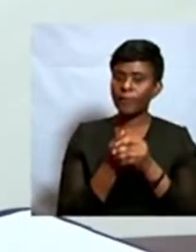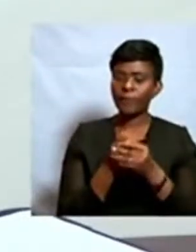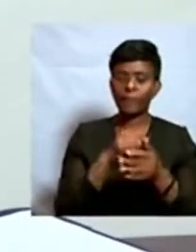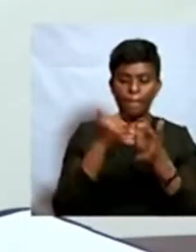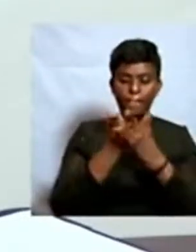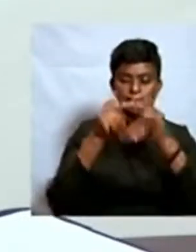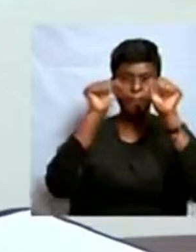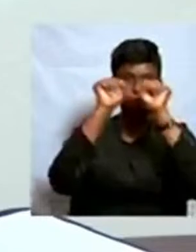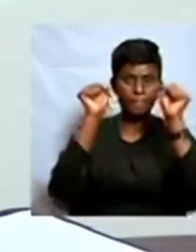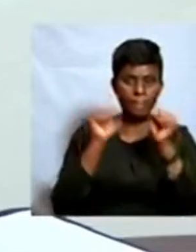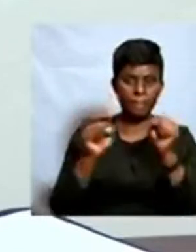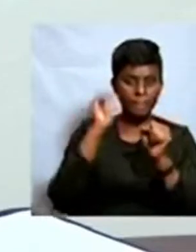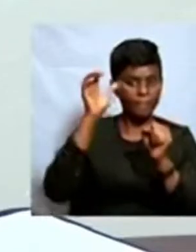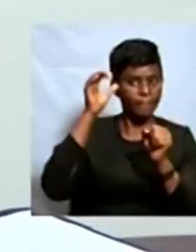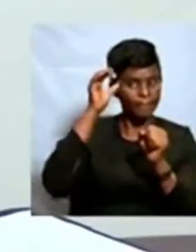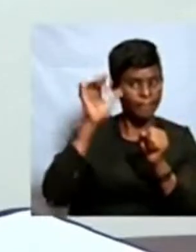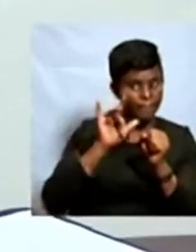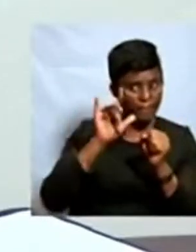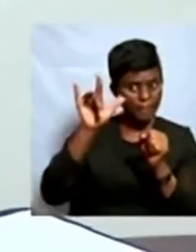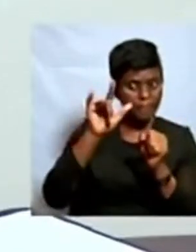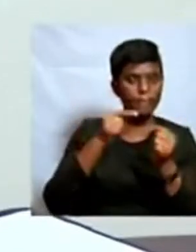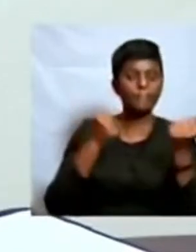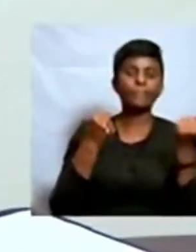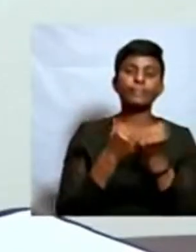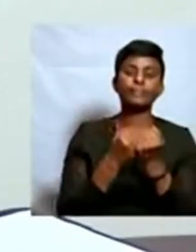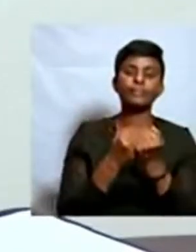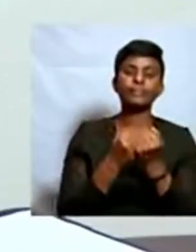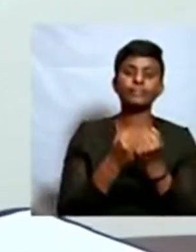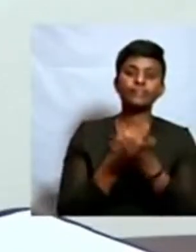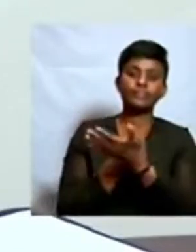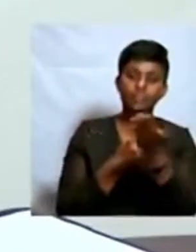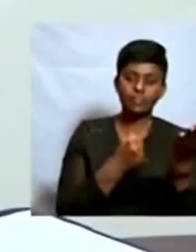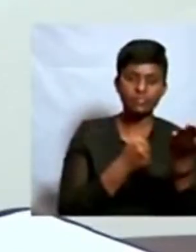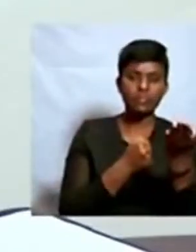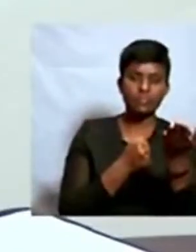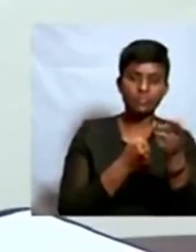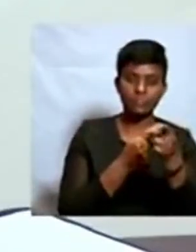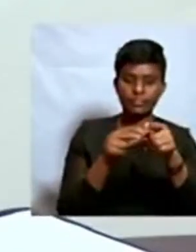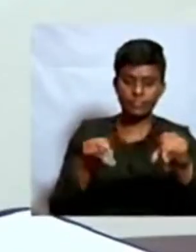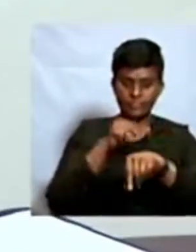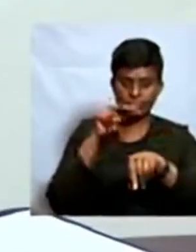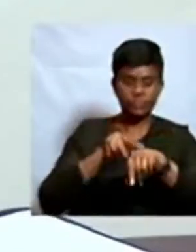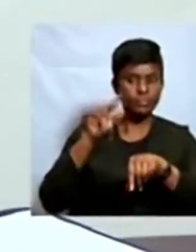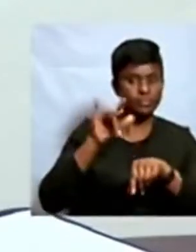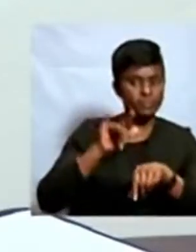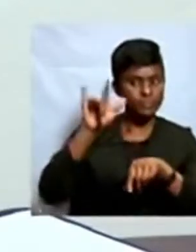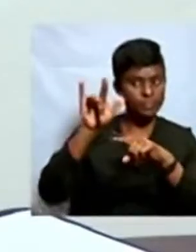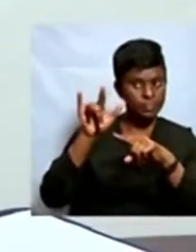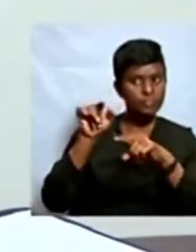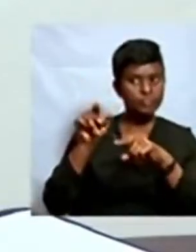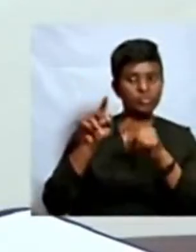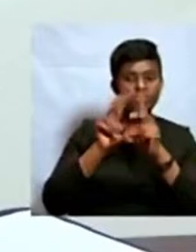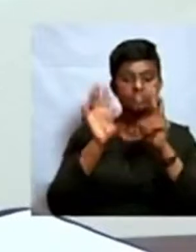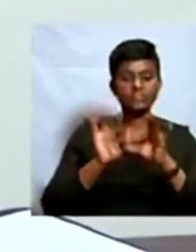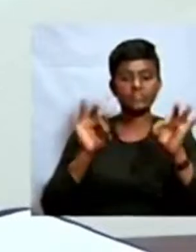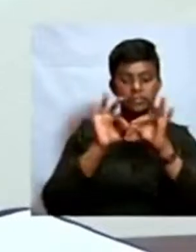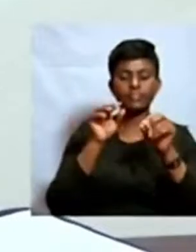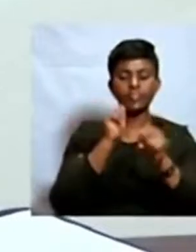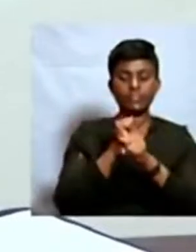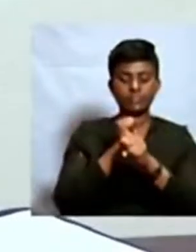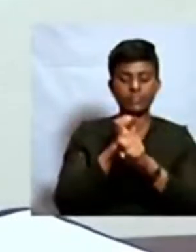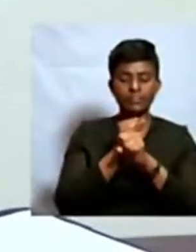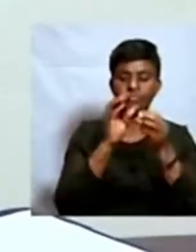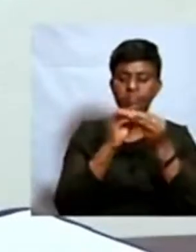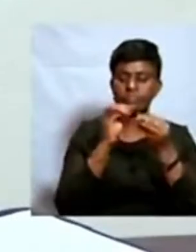structure of civil aviation to support them, because the national carrier plays a very critical role in